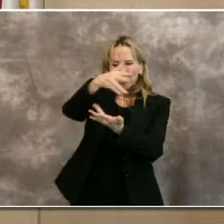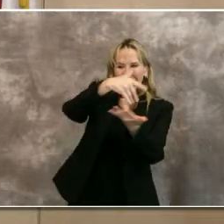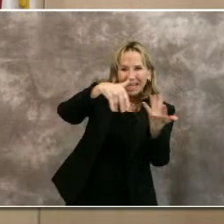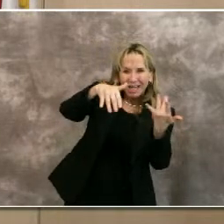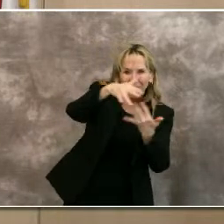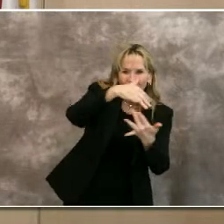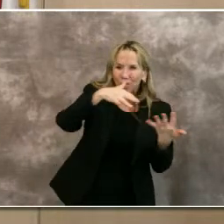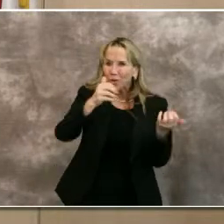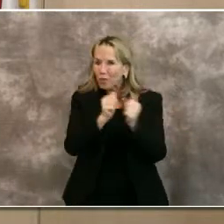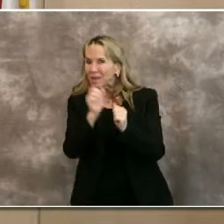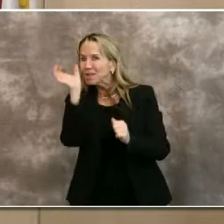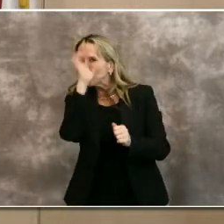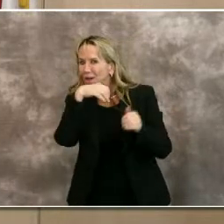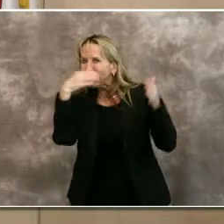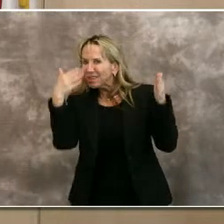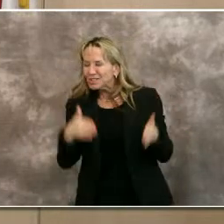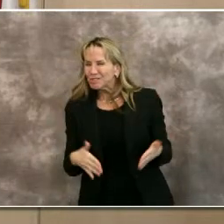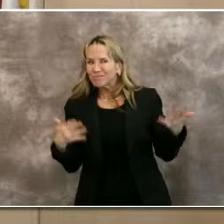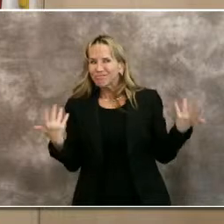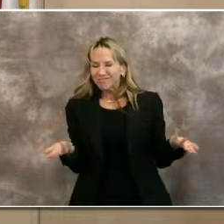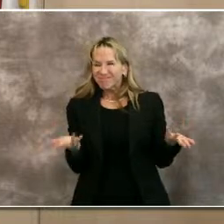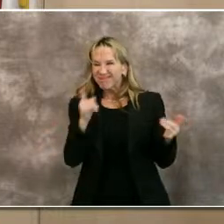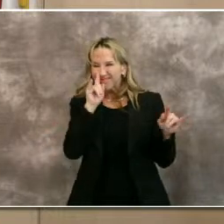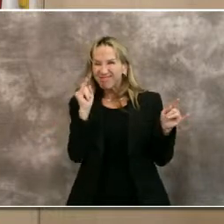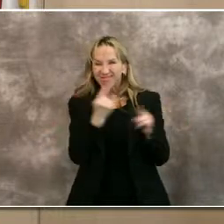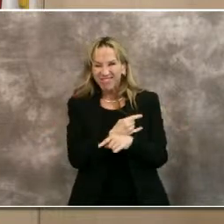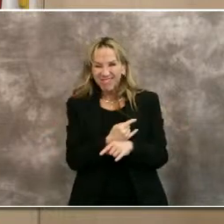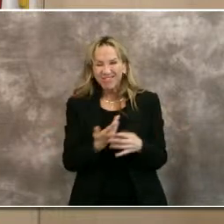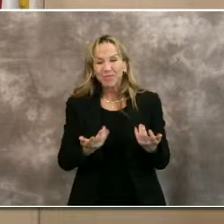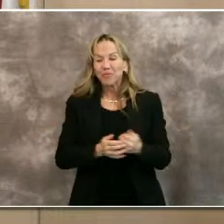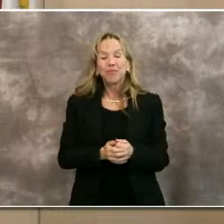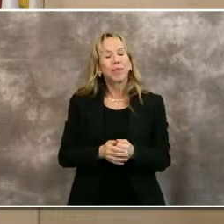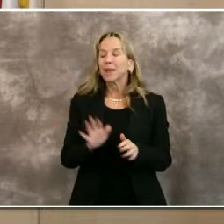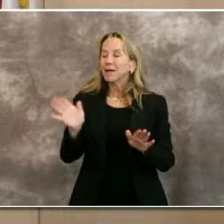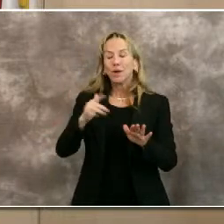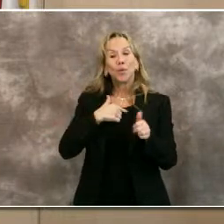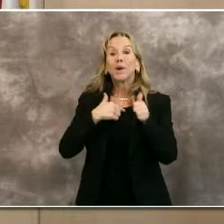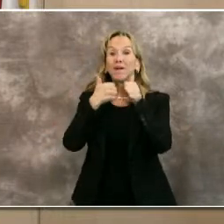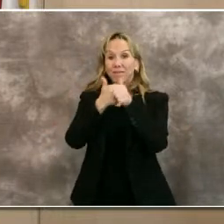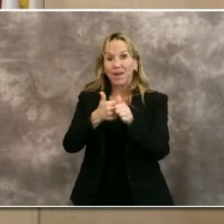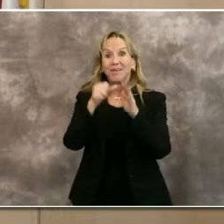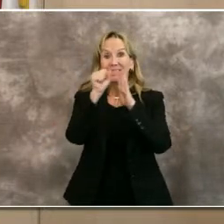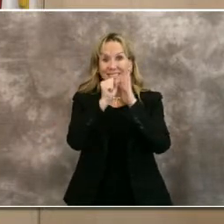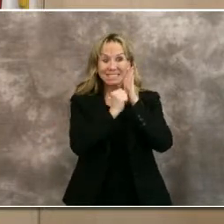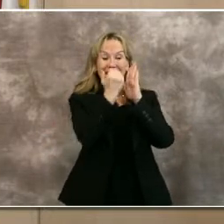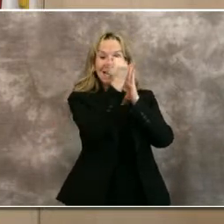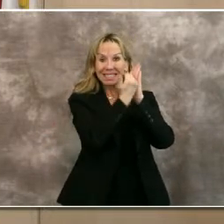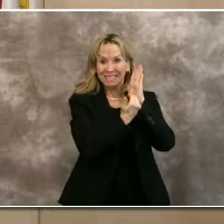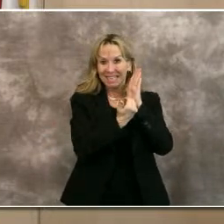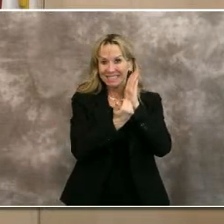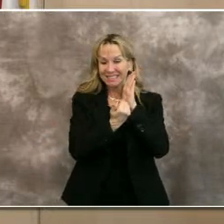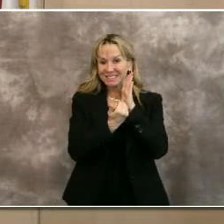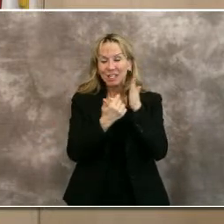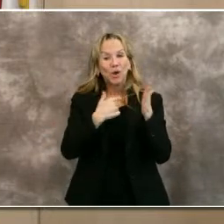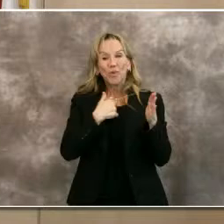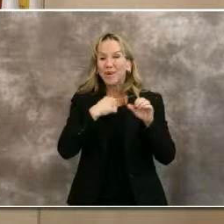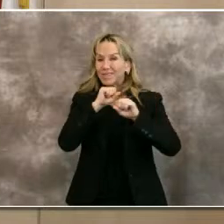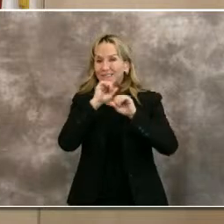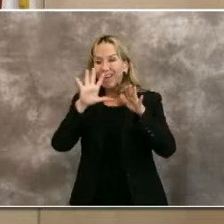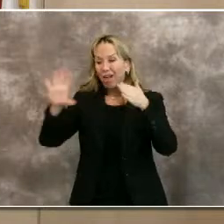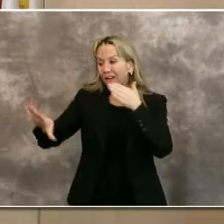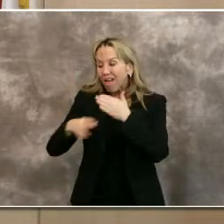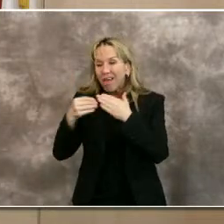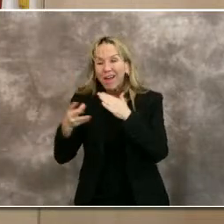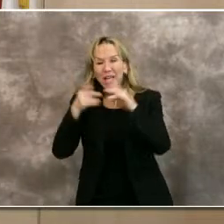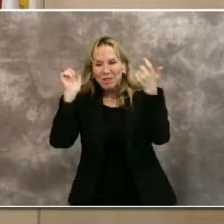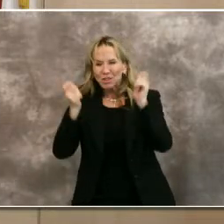strangers. So no, we are following the state guidance. We have not issued any additional guidance related to bars.